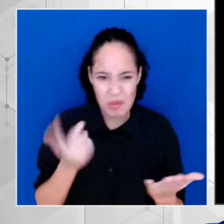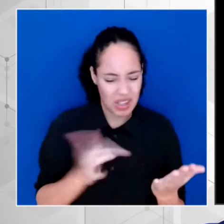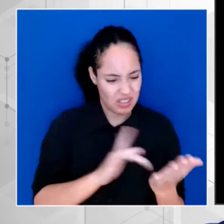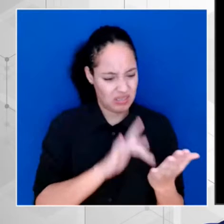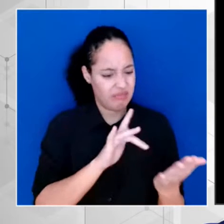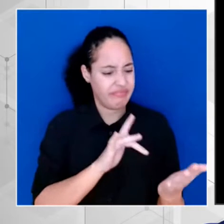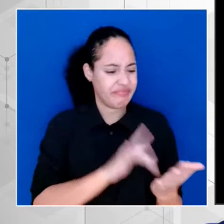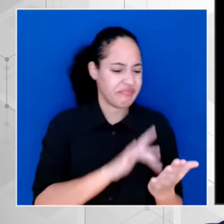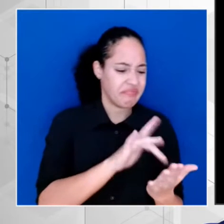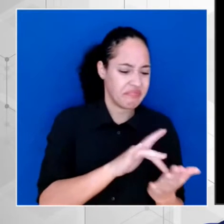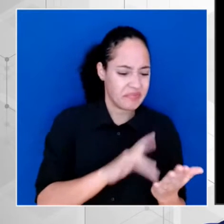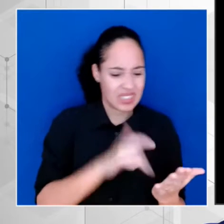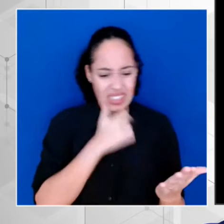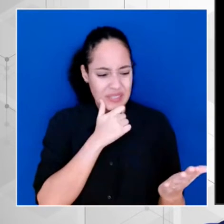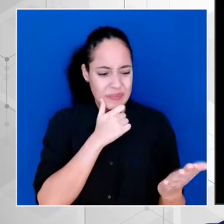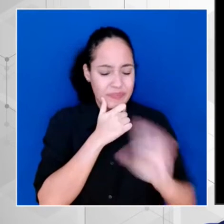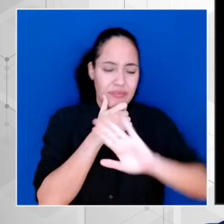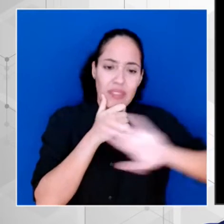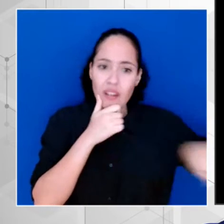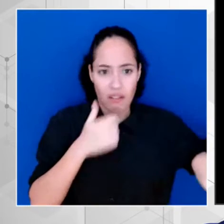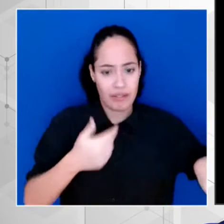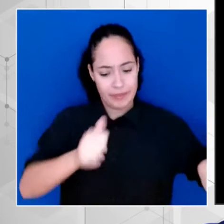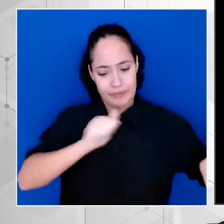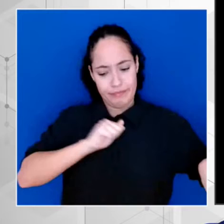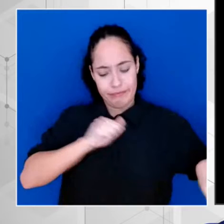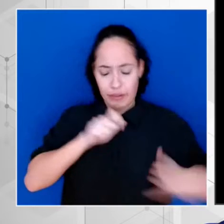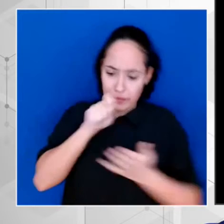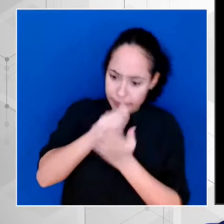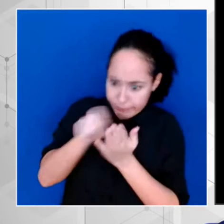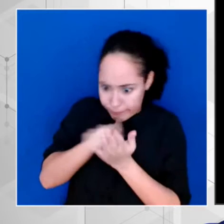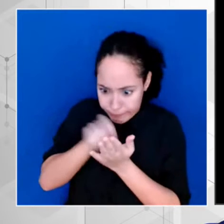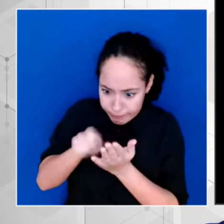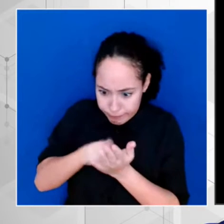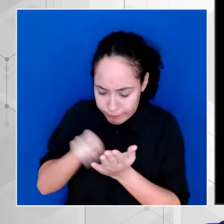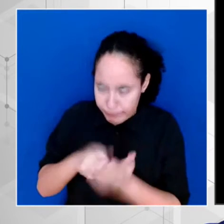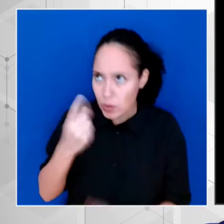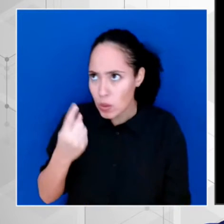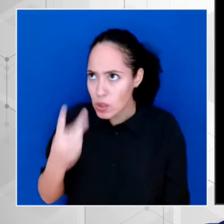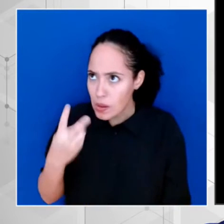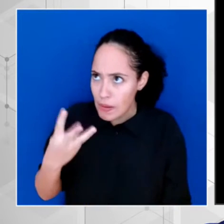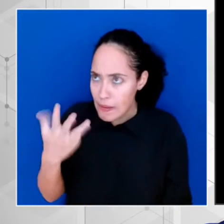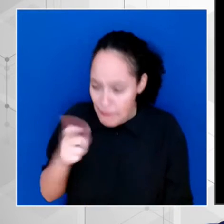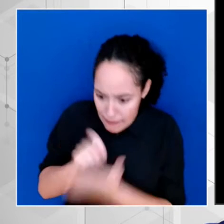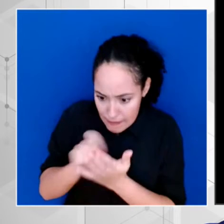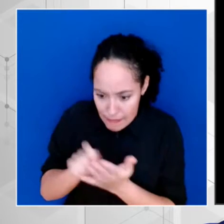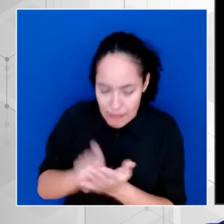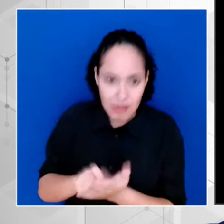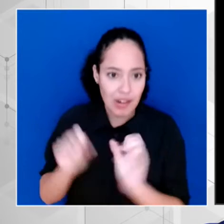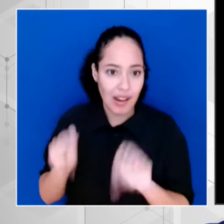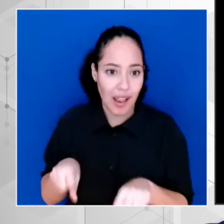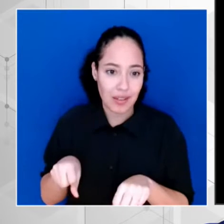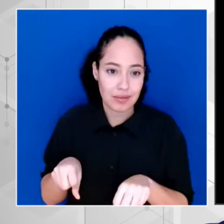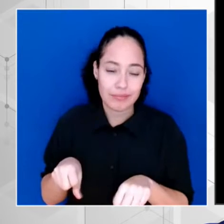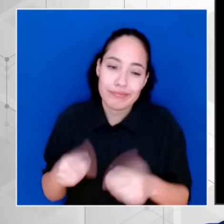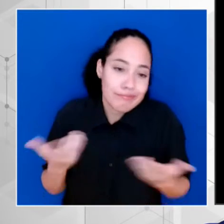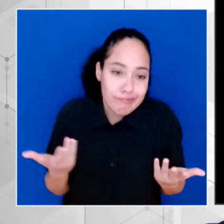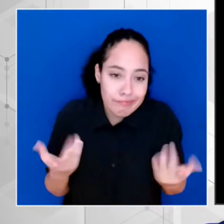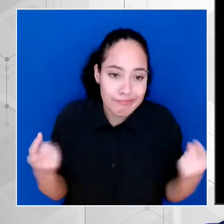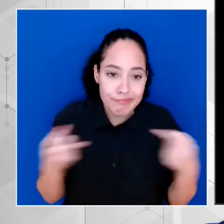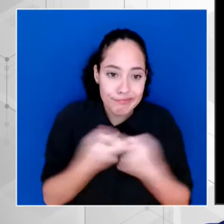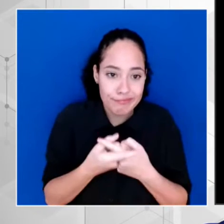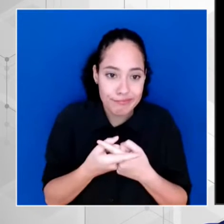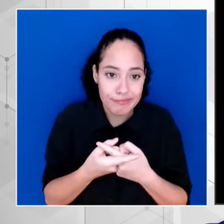Now, what about the front end, so the user visible part? First of all, the overall design should